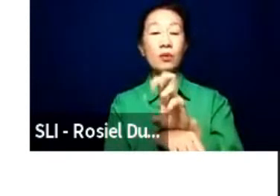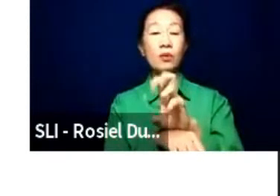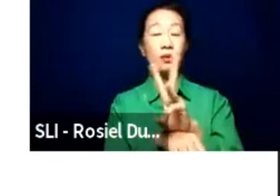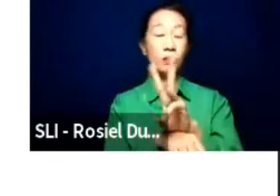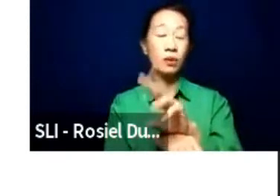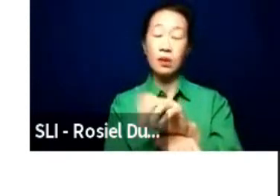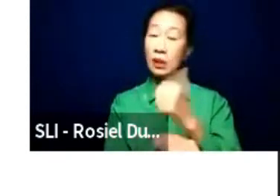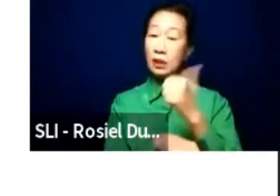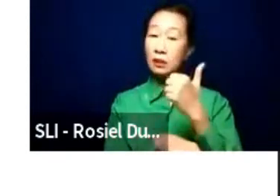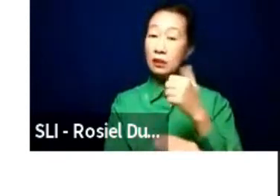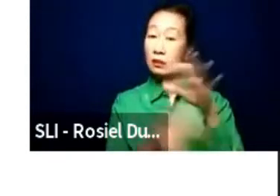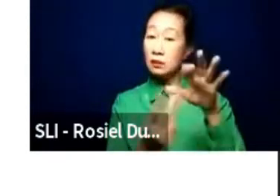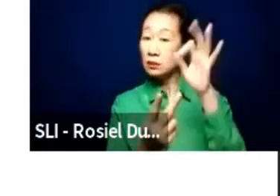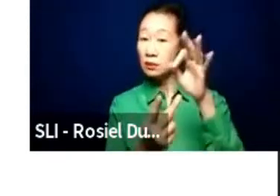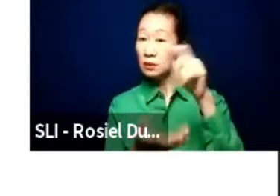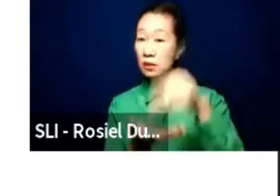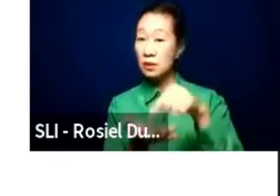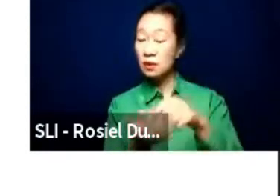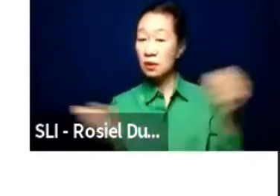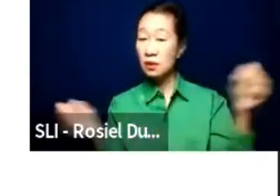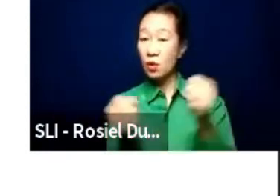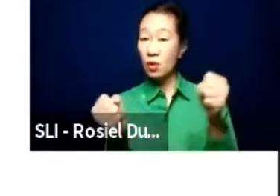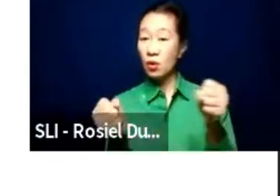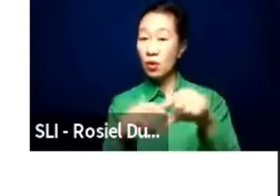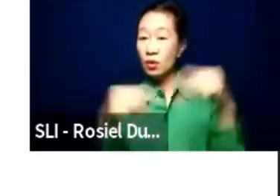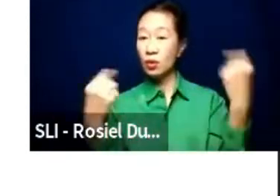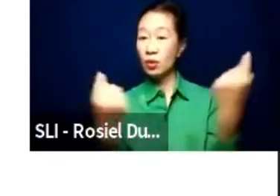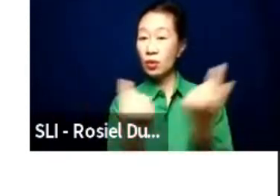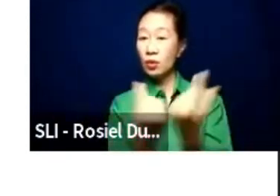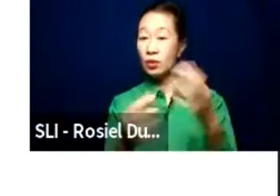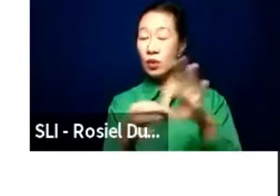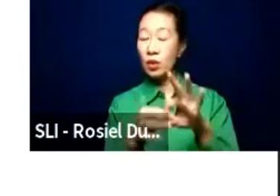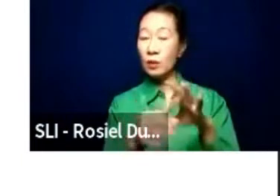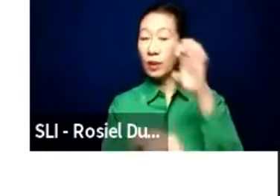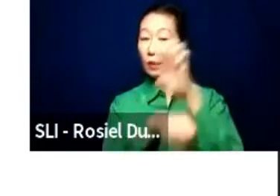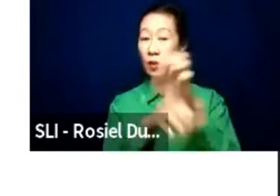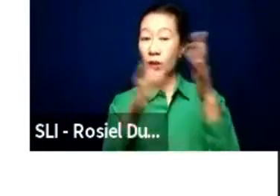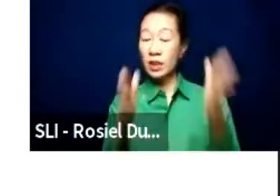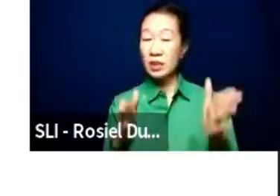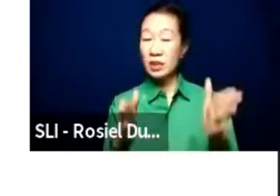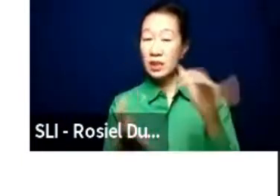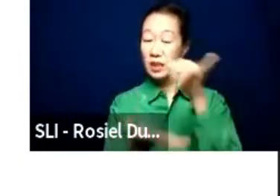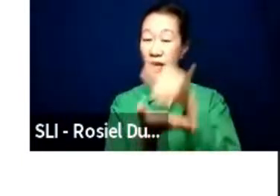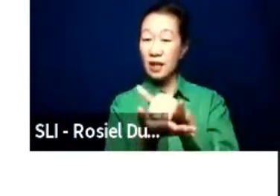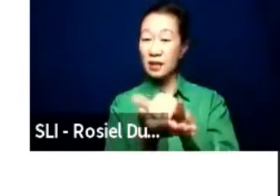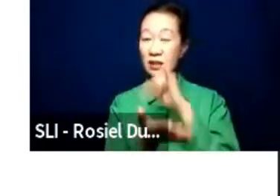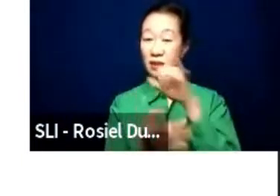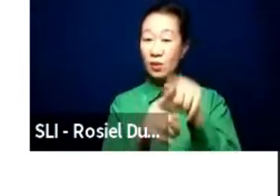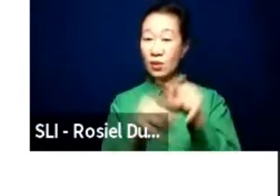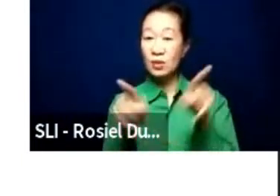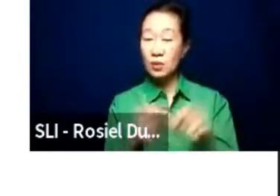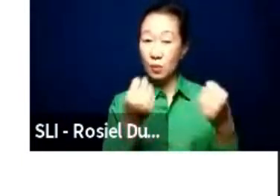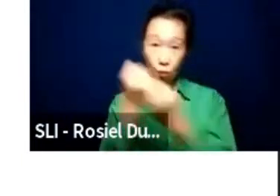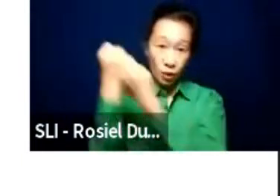option. Yung sa mobile crew naman, it's a small group of employees that's also